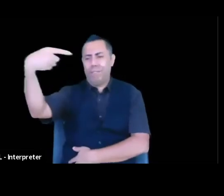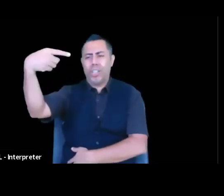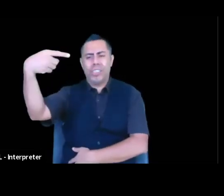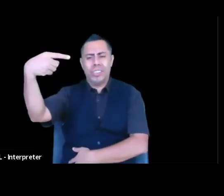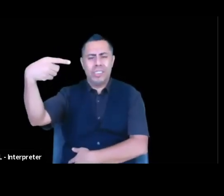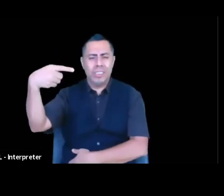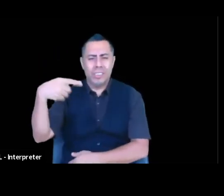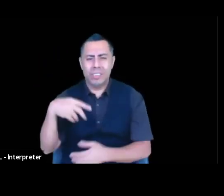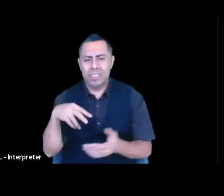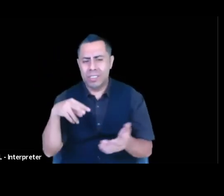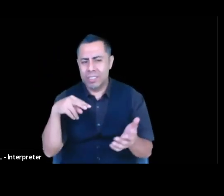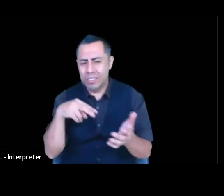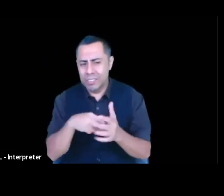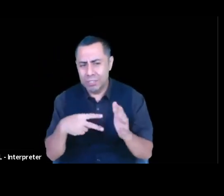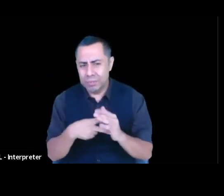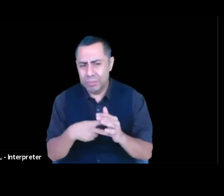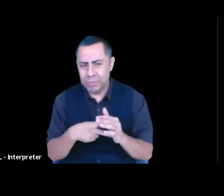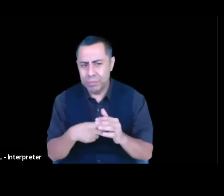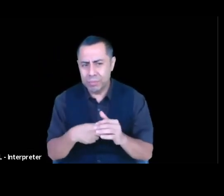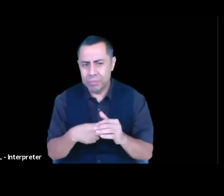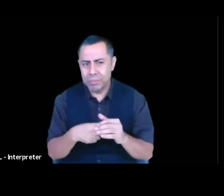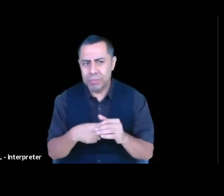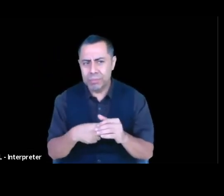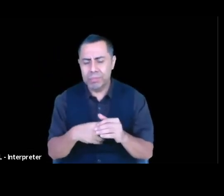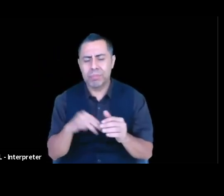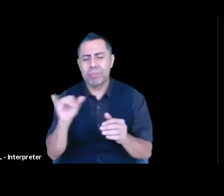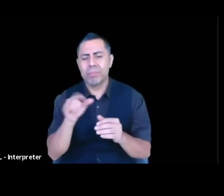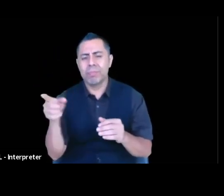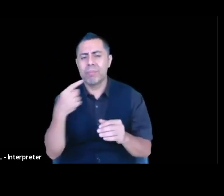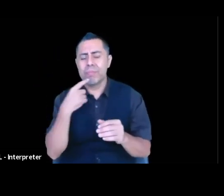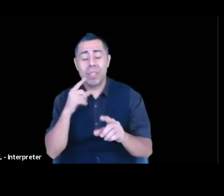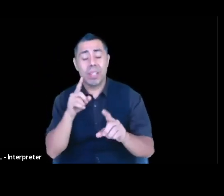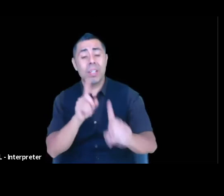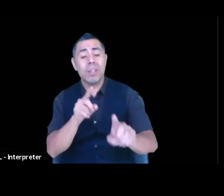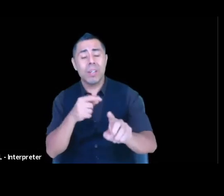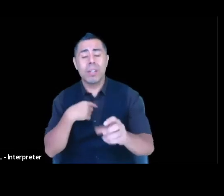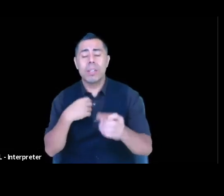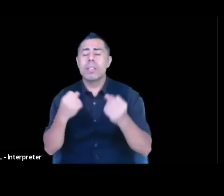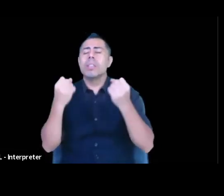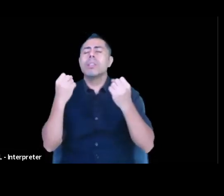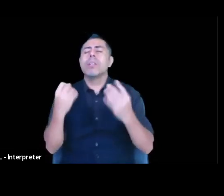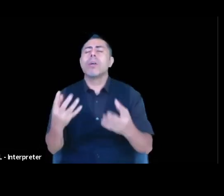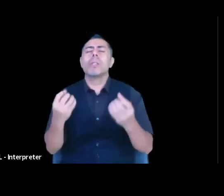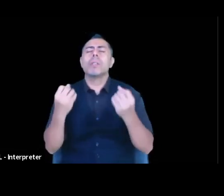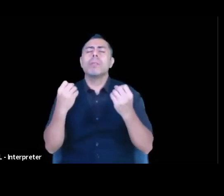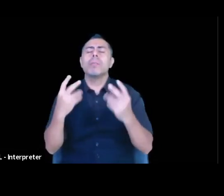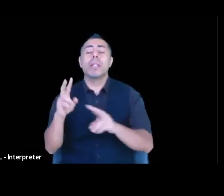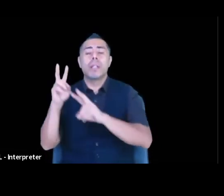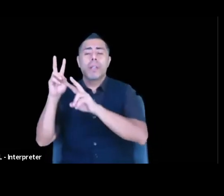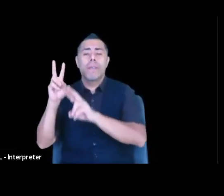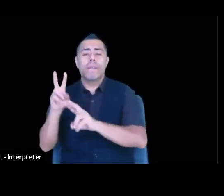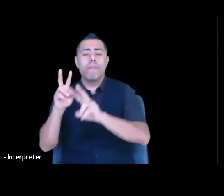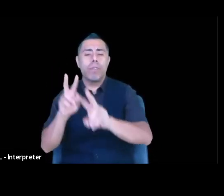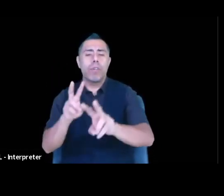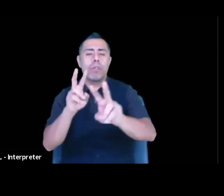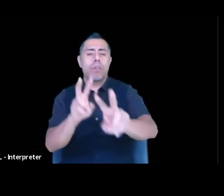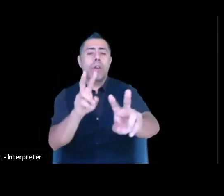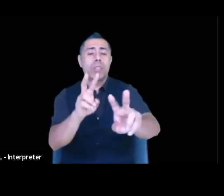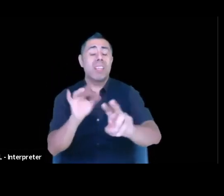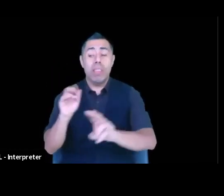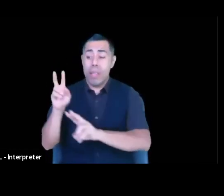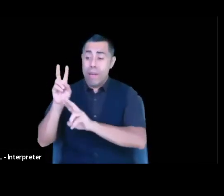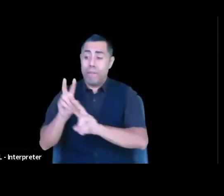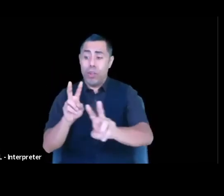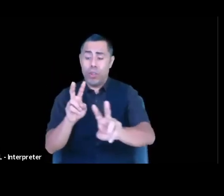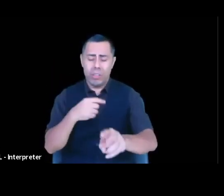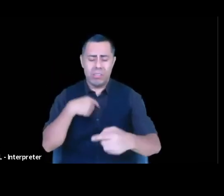said, you know, attending funerals, that so many funerals have, you know, traumatized me as well, because I have